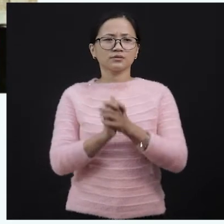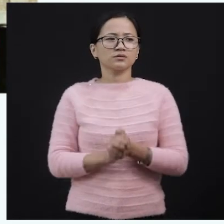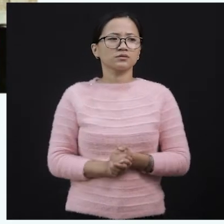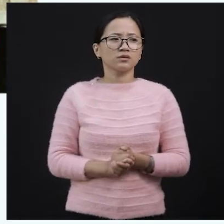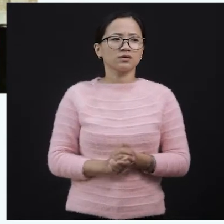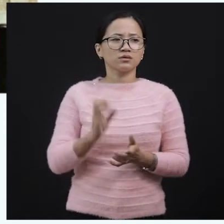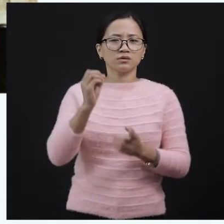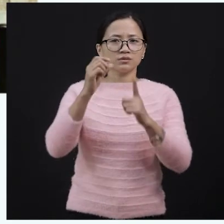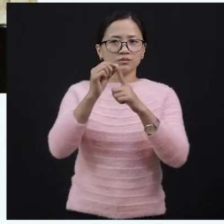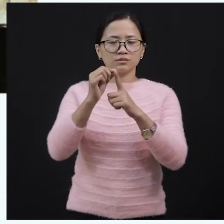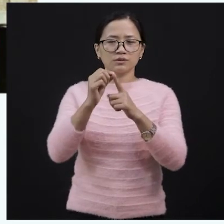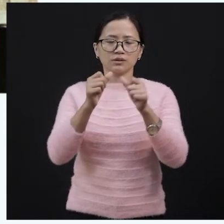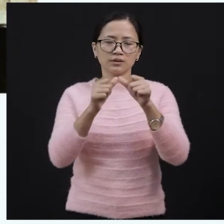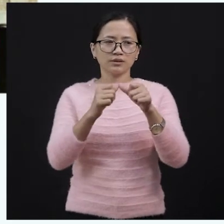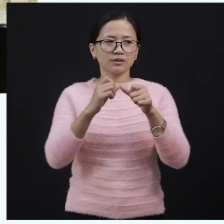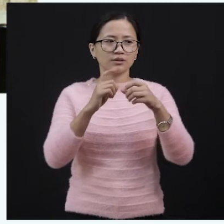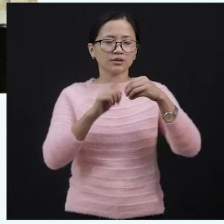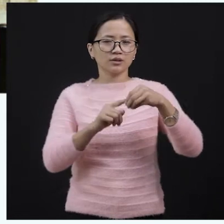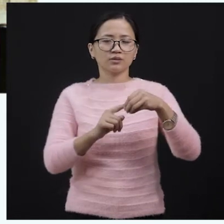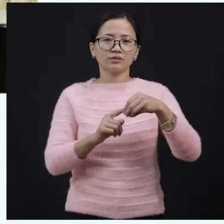okay? O-P-A-Q-U-E.